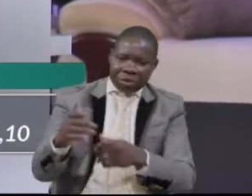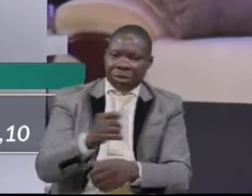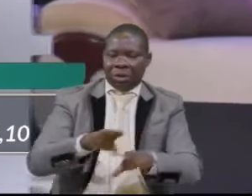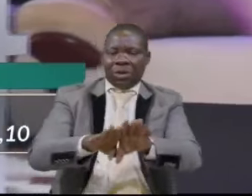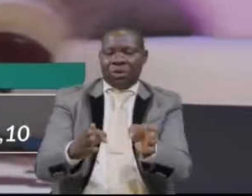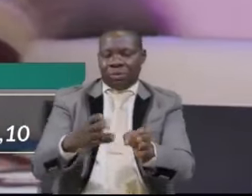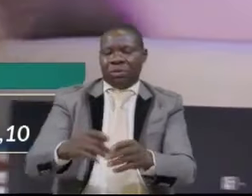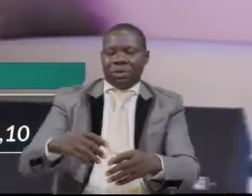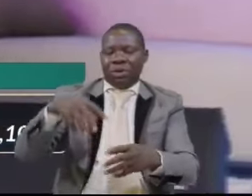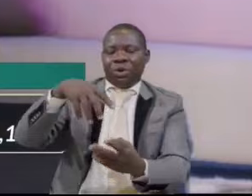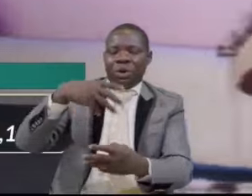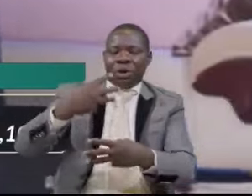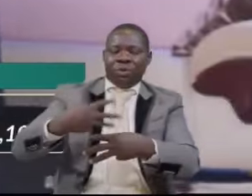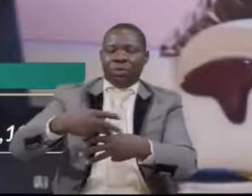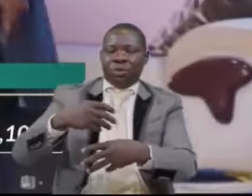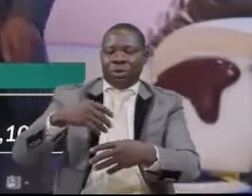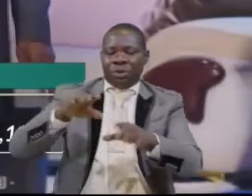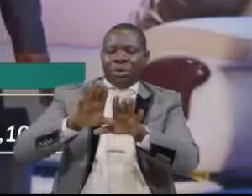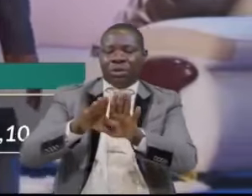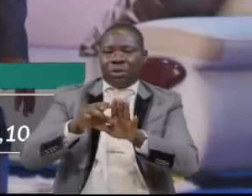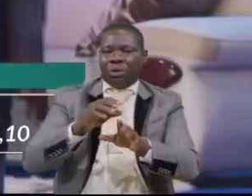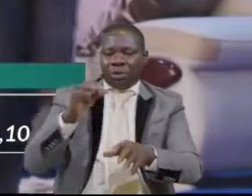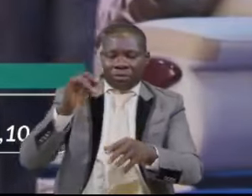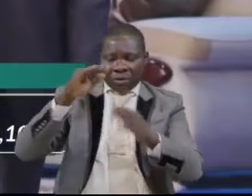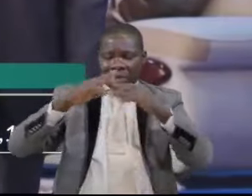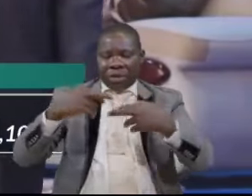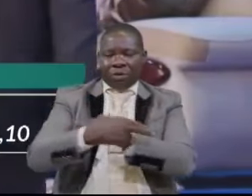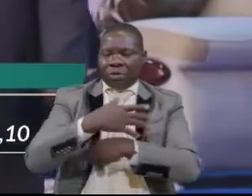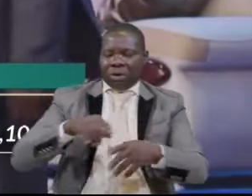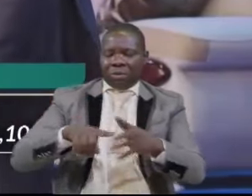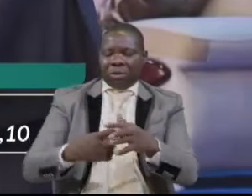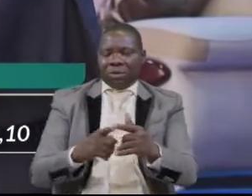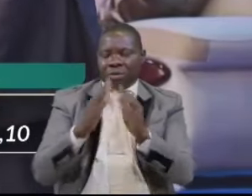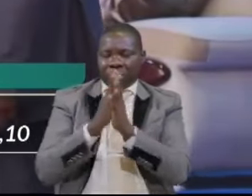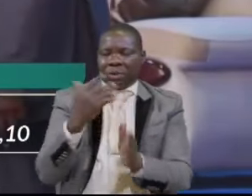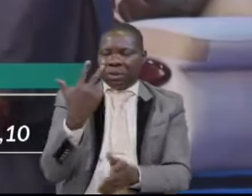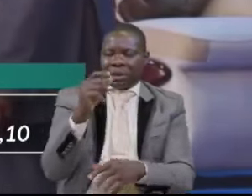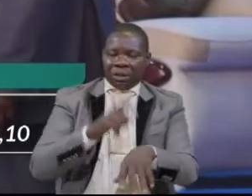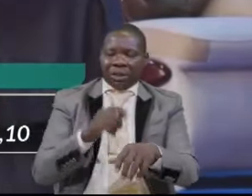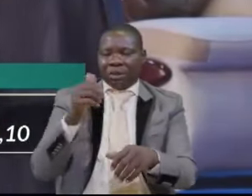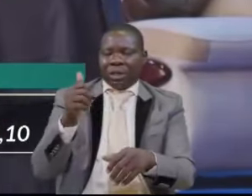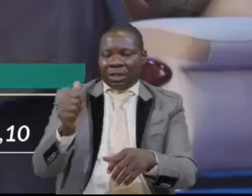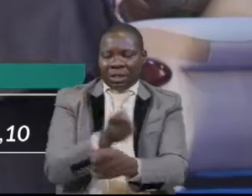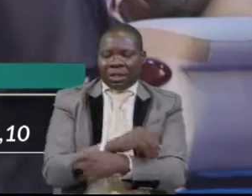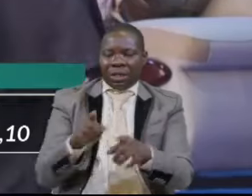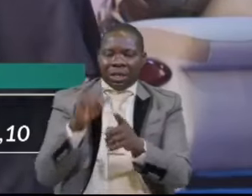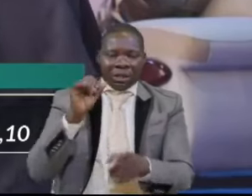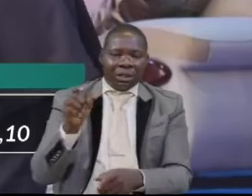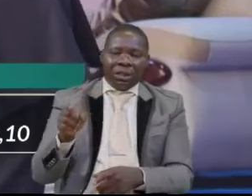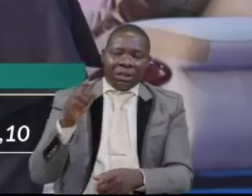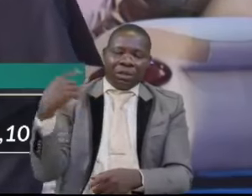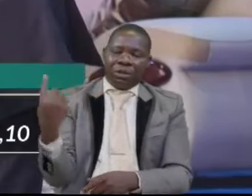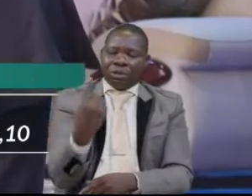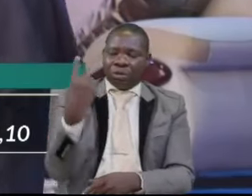the chamber, and then he began to pray 3 times a day like he always did. That's the man. He knew his God. What I'm